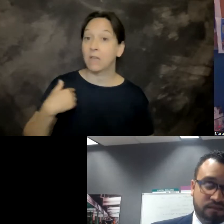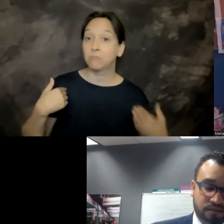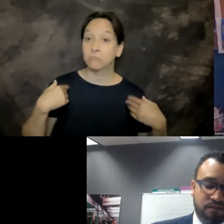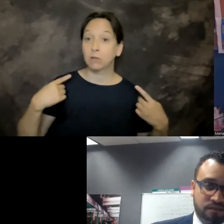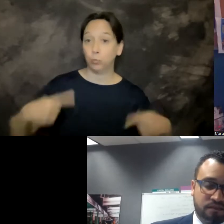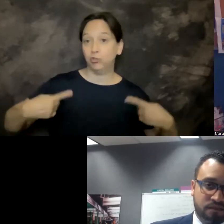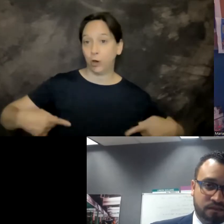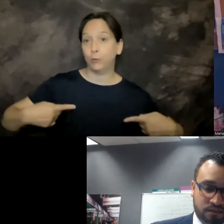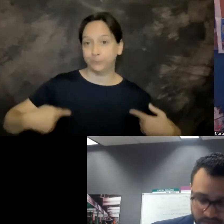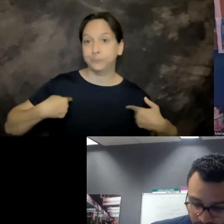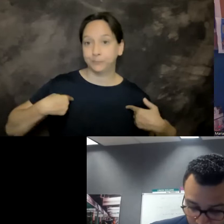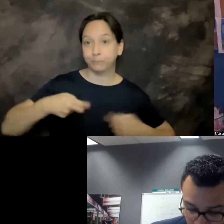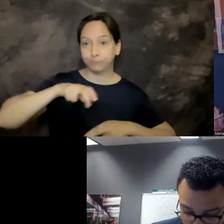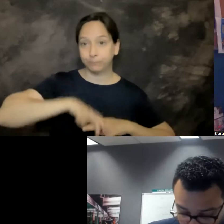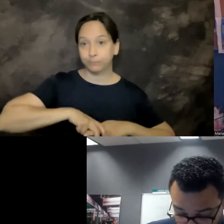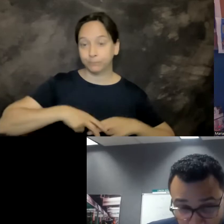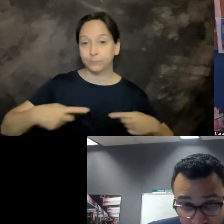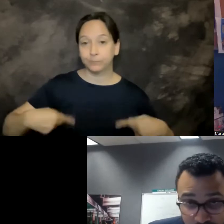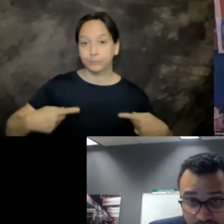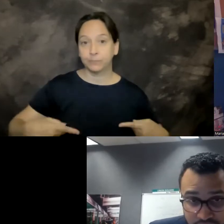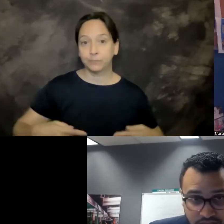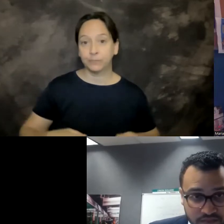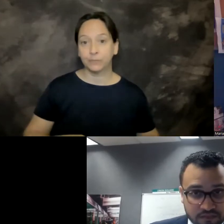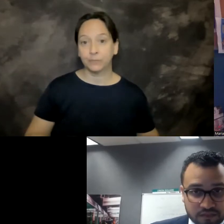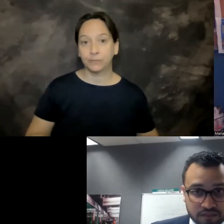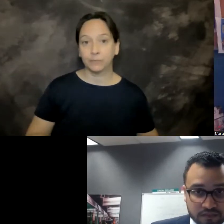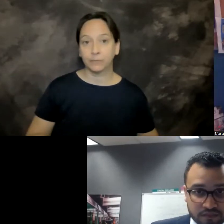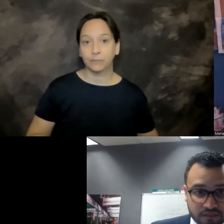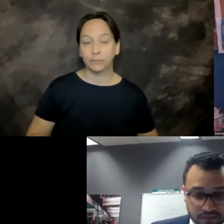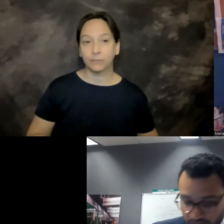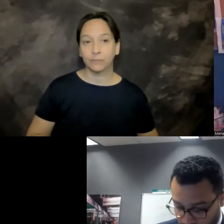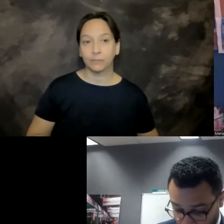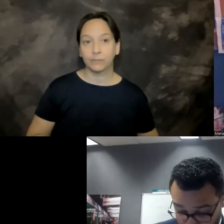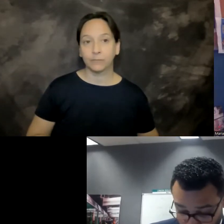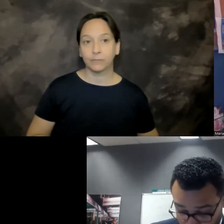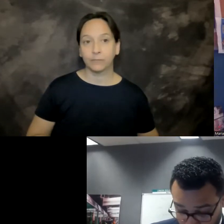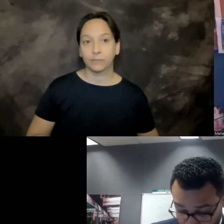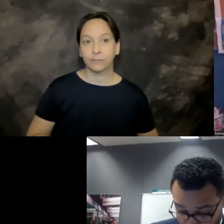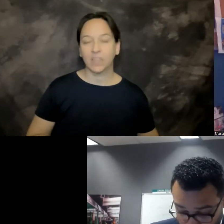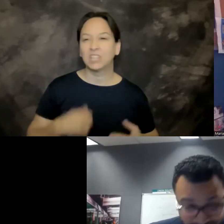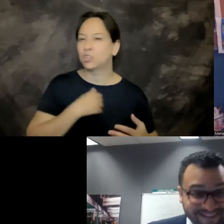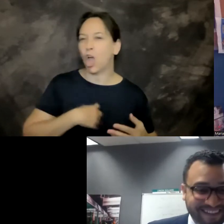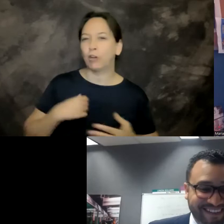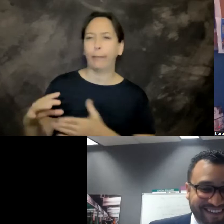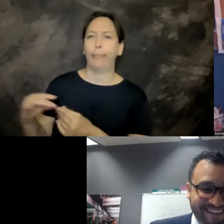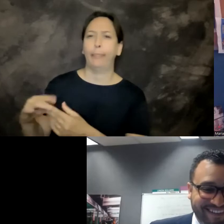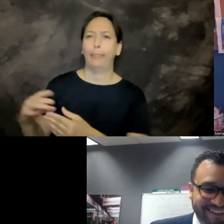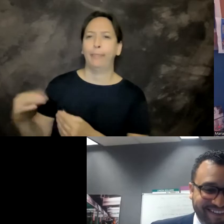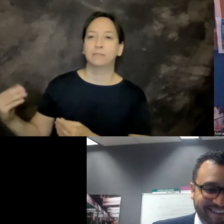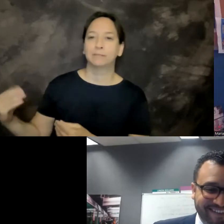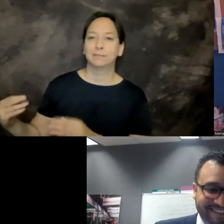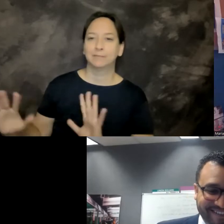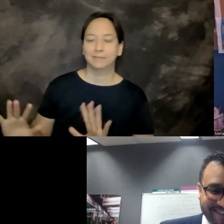and in the previous times of was never really investigated. Oh, sorry. That's okay. Go